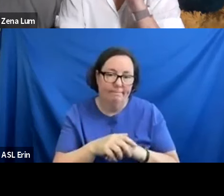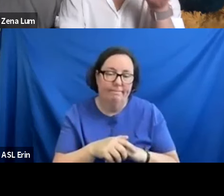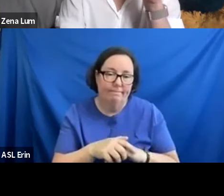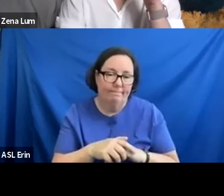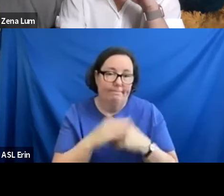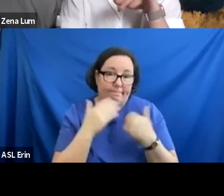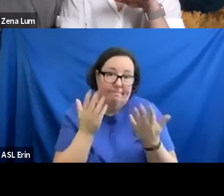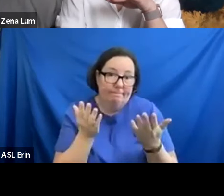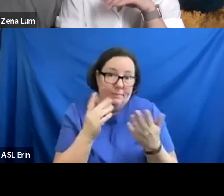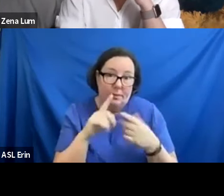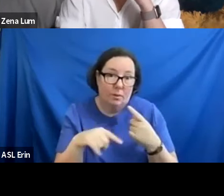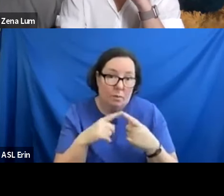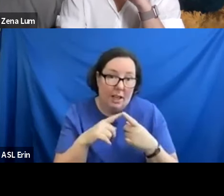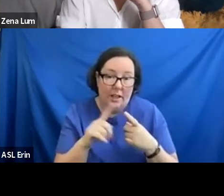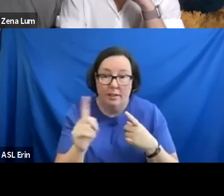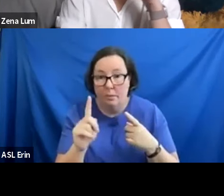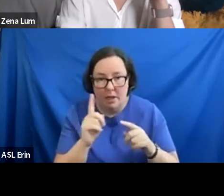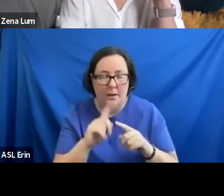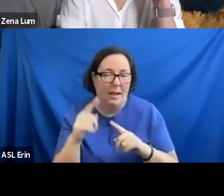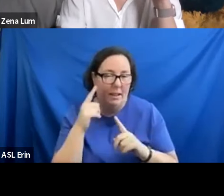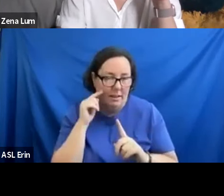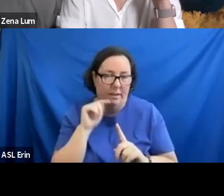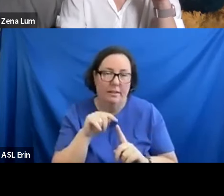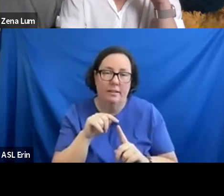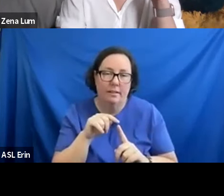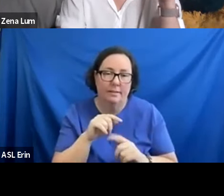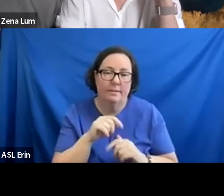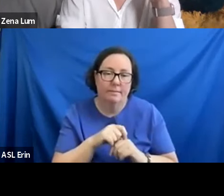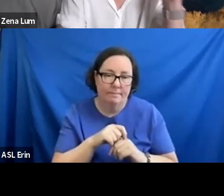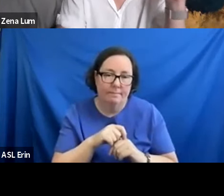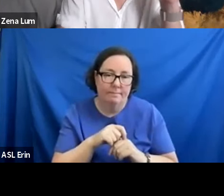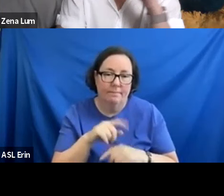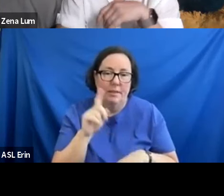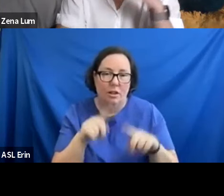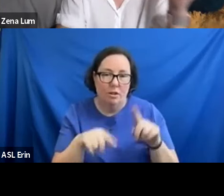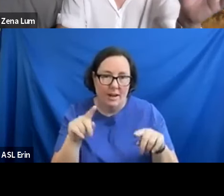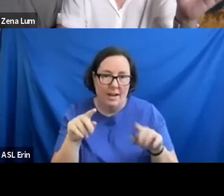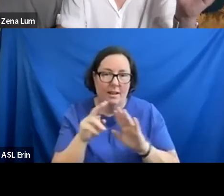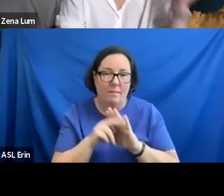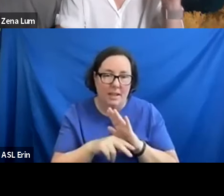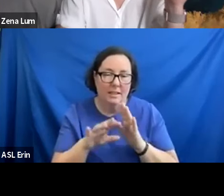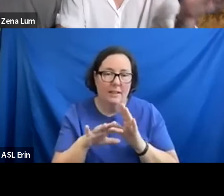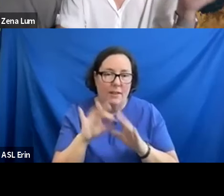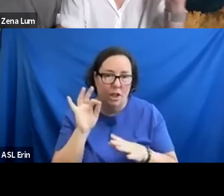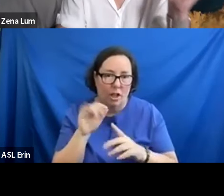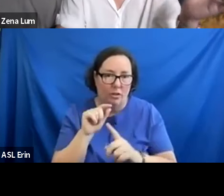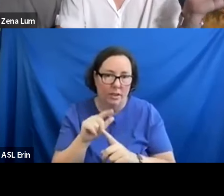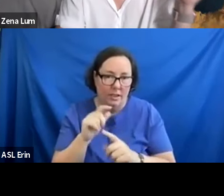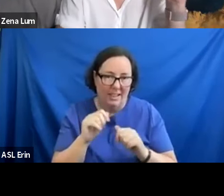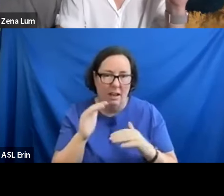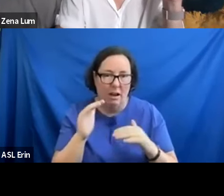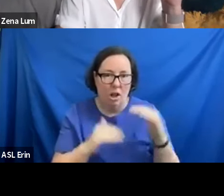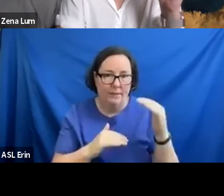I don't know at what point and where, but I do think that the randomness of a lottery can